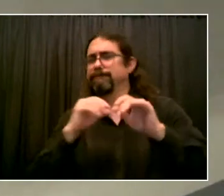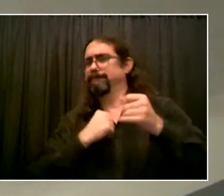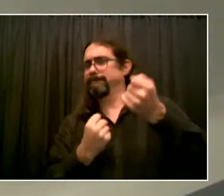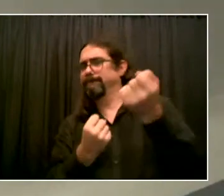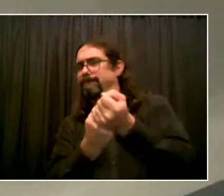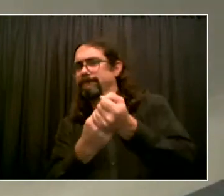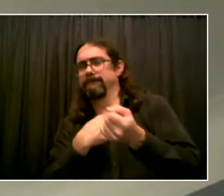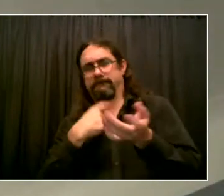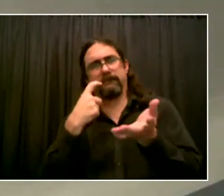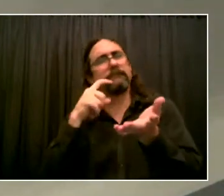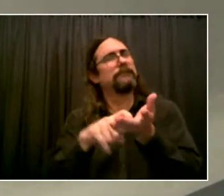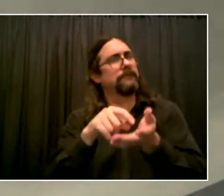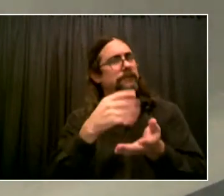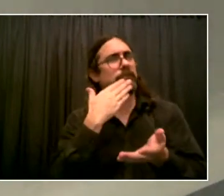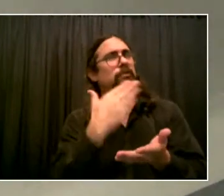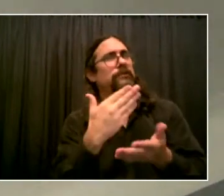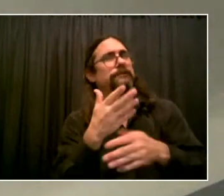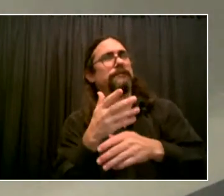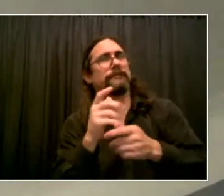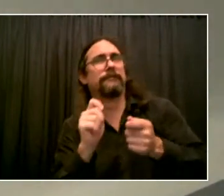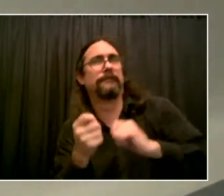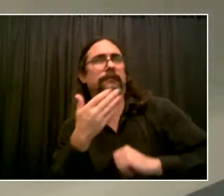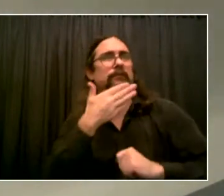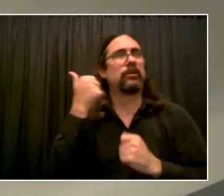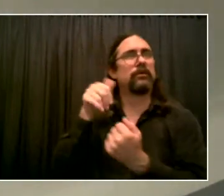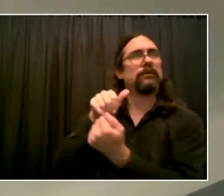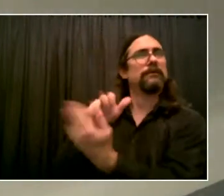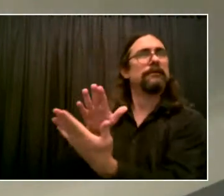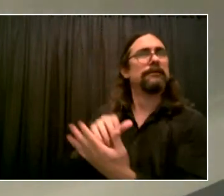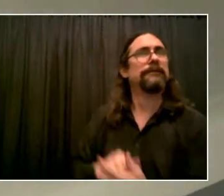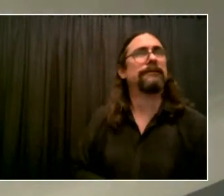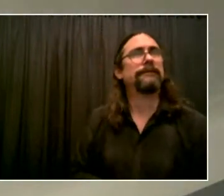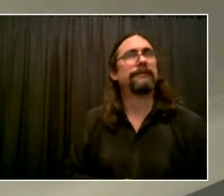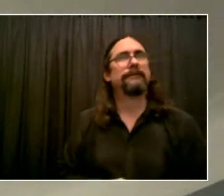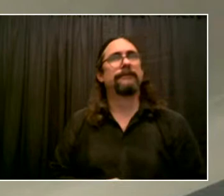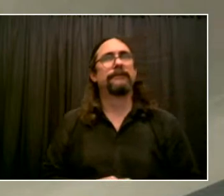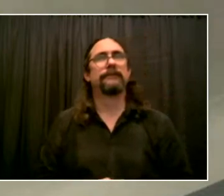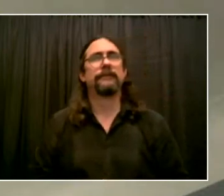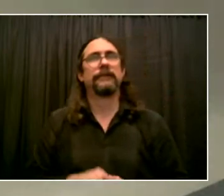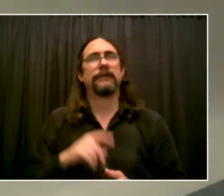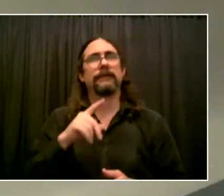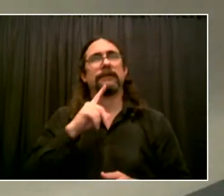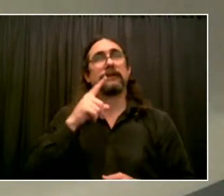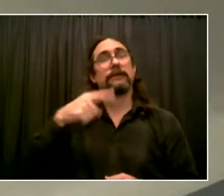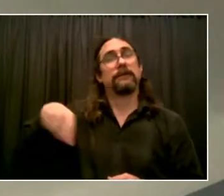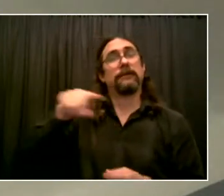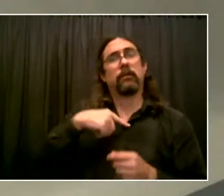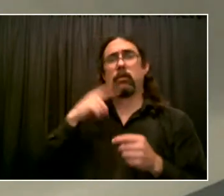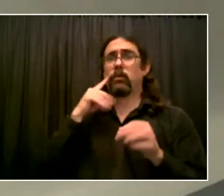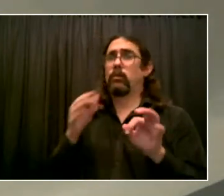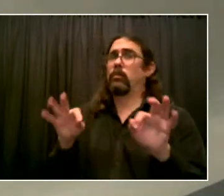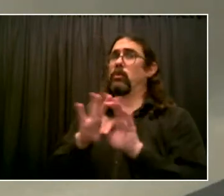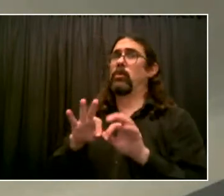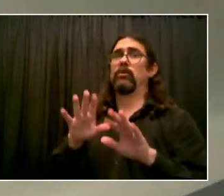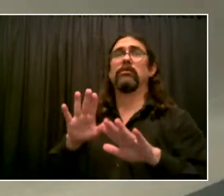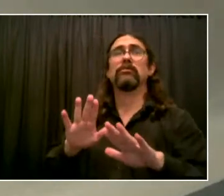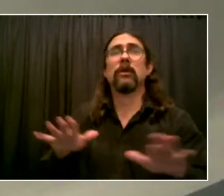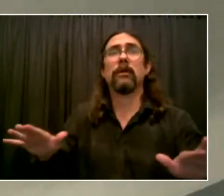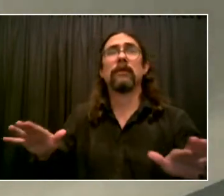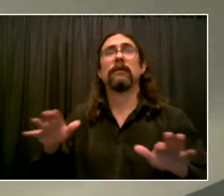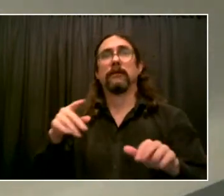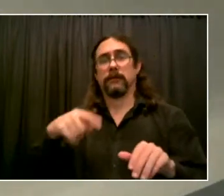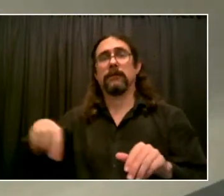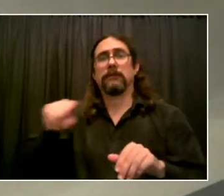tested properly, okay, that they're tested later on in life when they are ready for it, and that it's